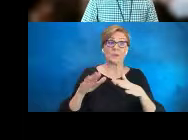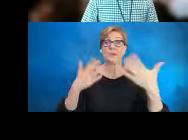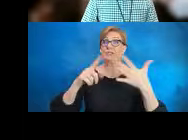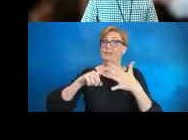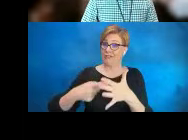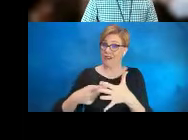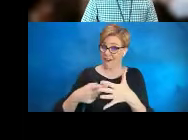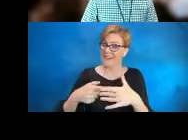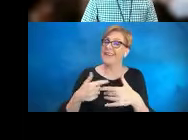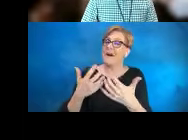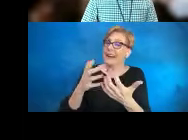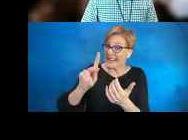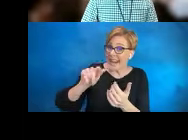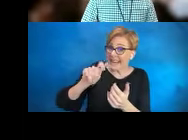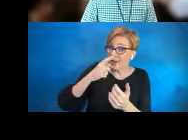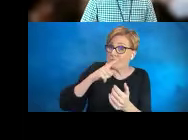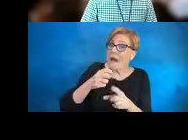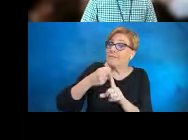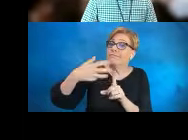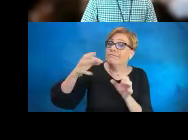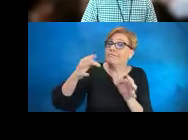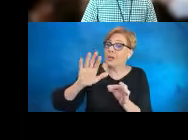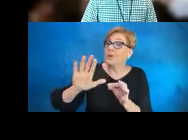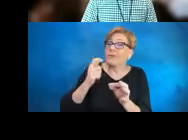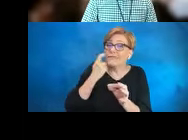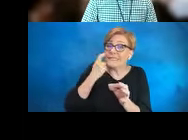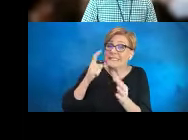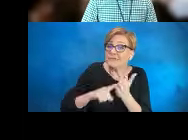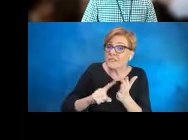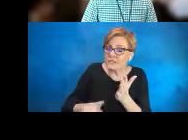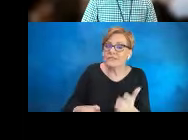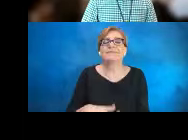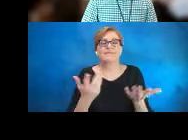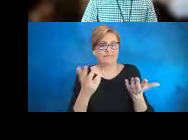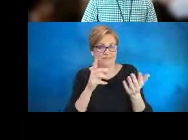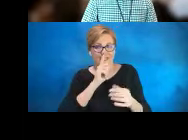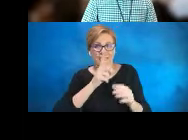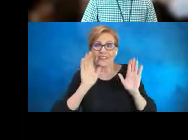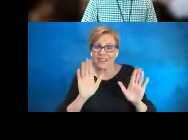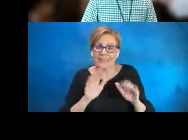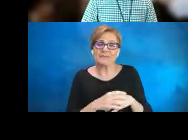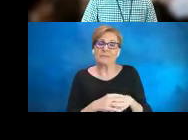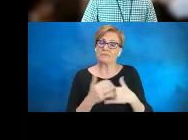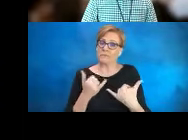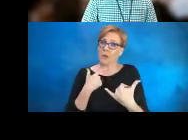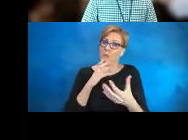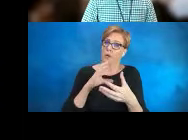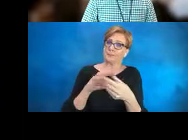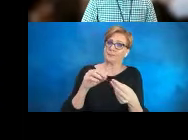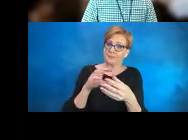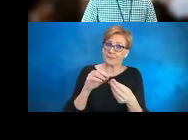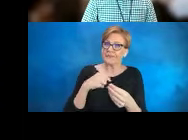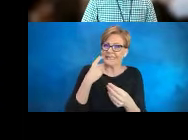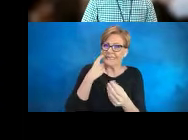recent research, Katie. Okay, great. So I'll be sharing about a report I just published